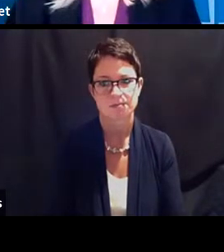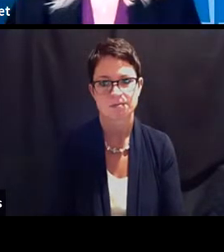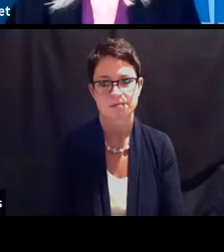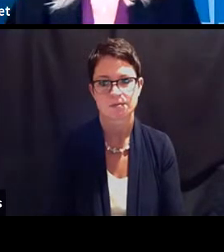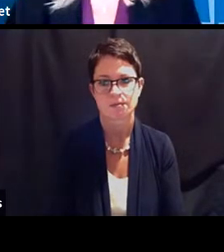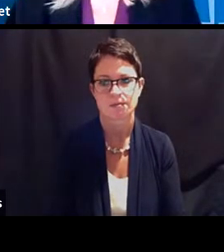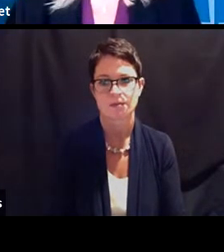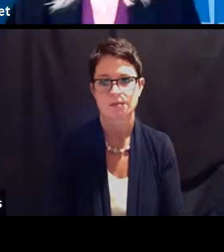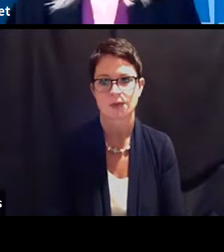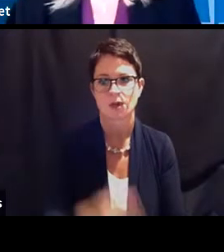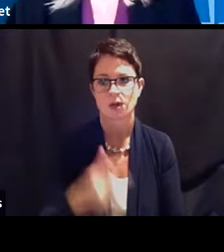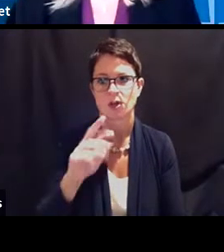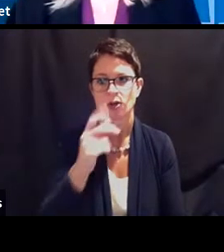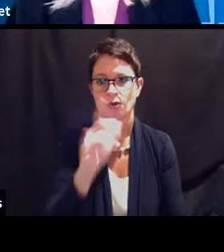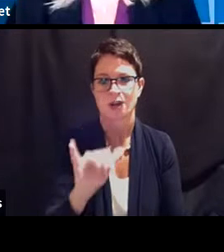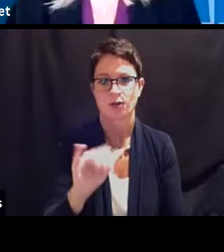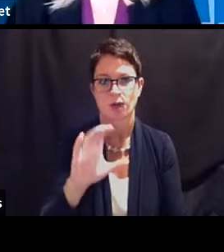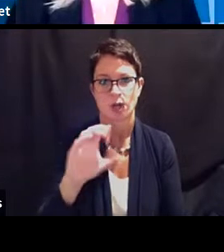Gregory Coles.